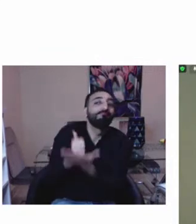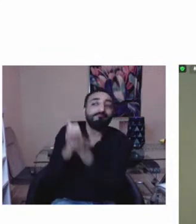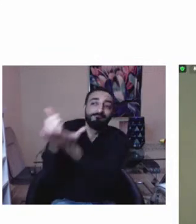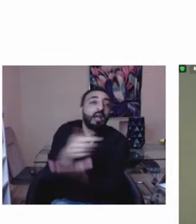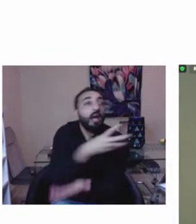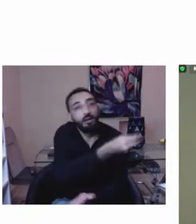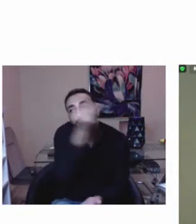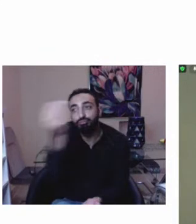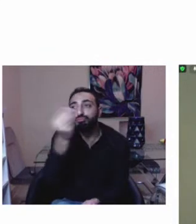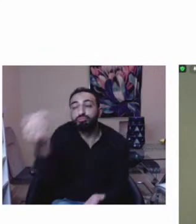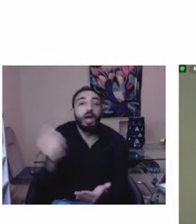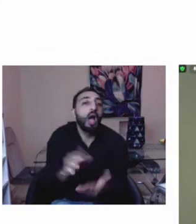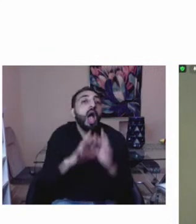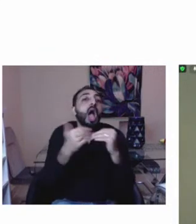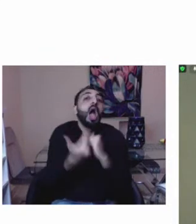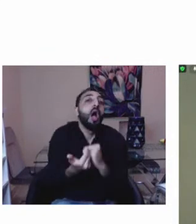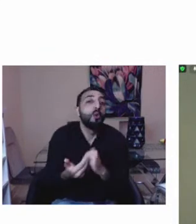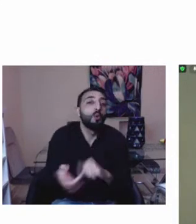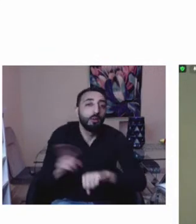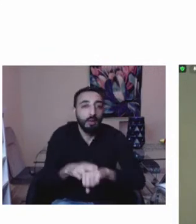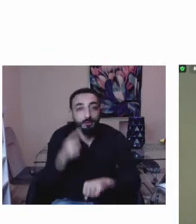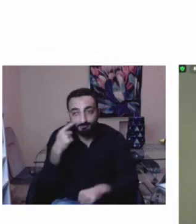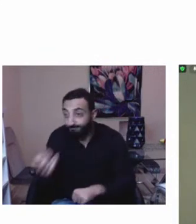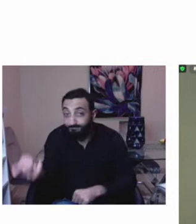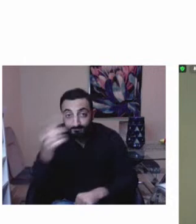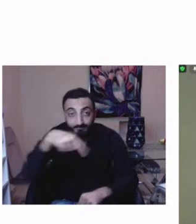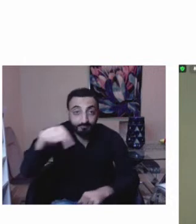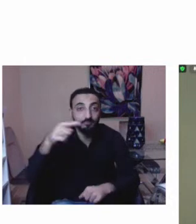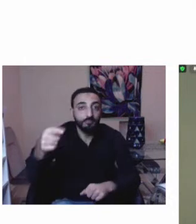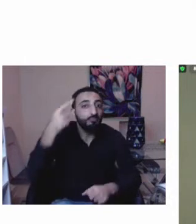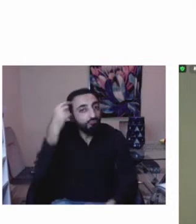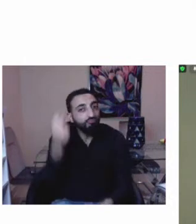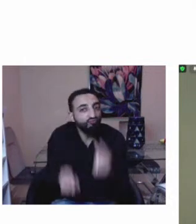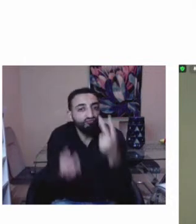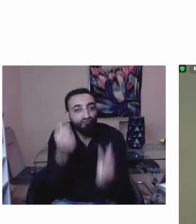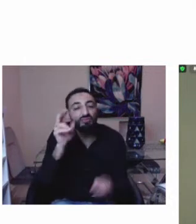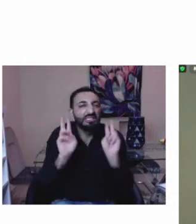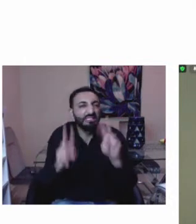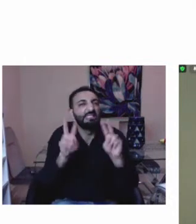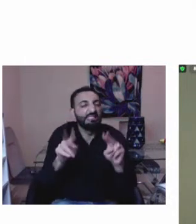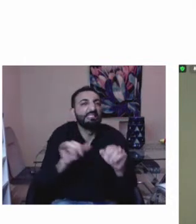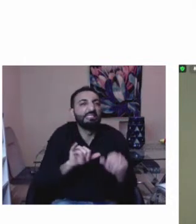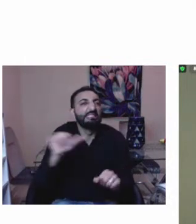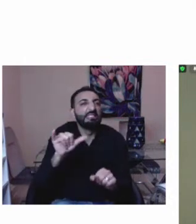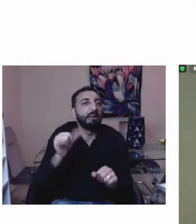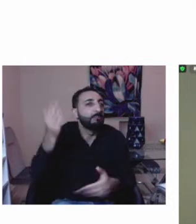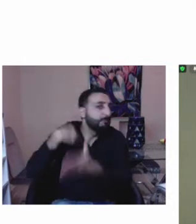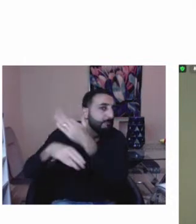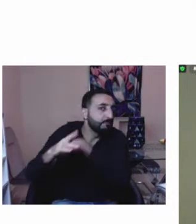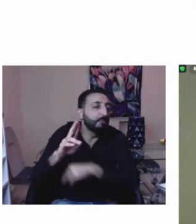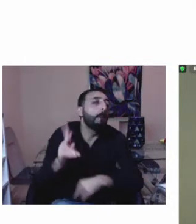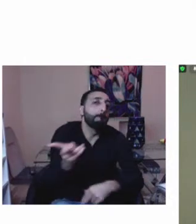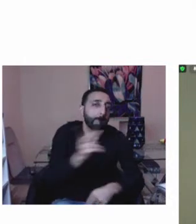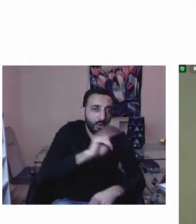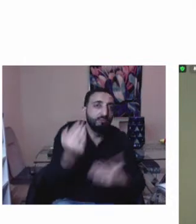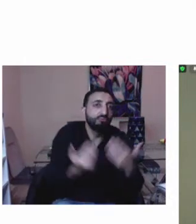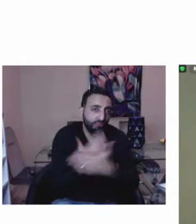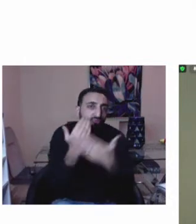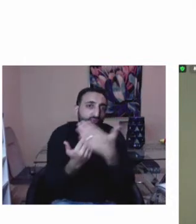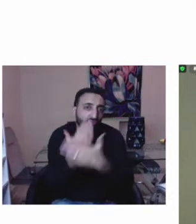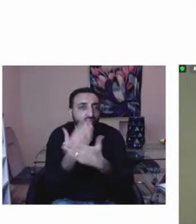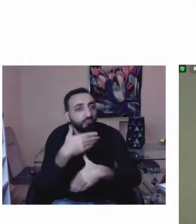The traditional source of funding, bilateral and multilateral cooperation, represent the main source of